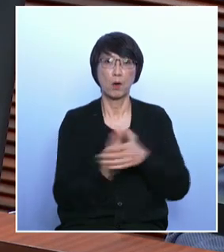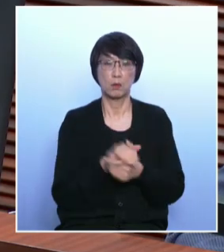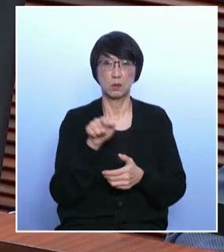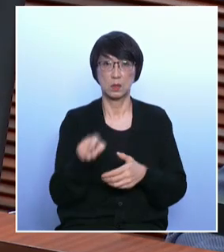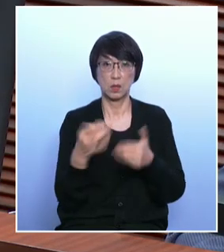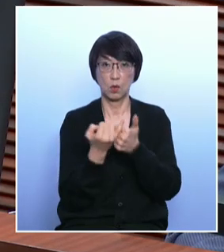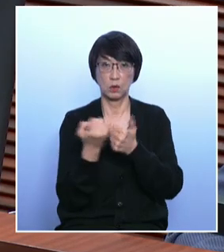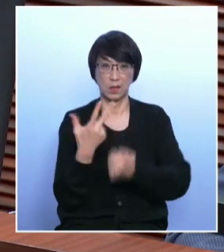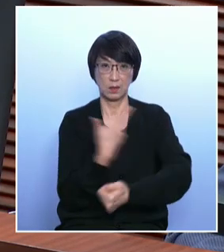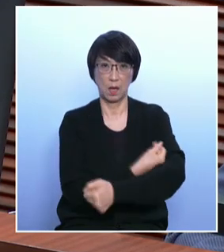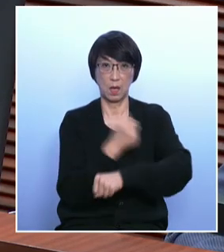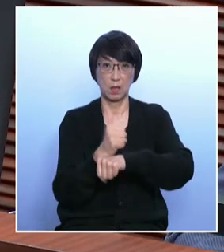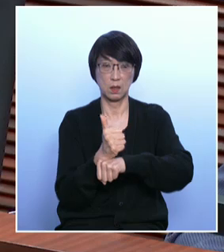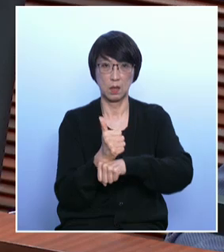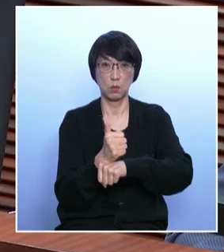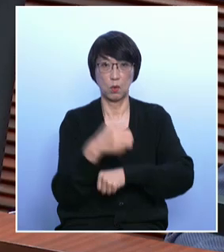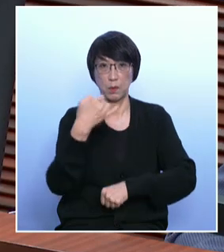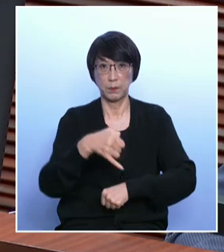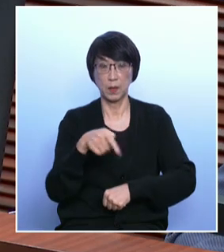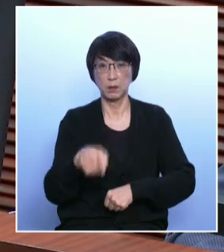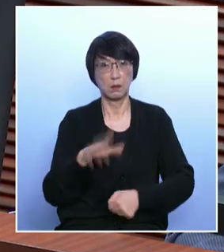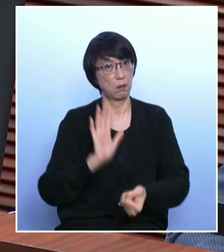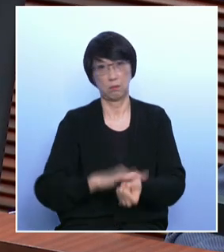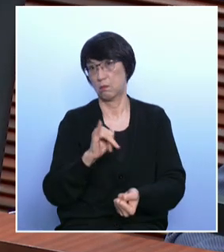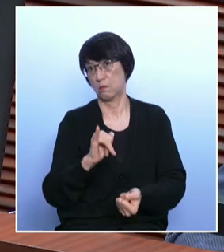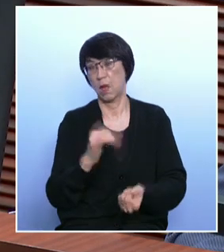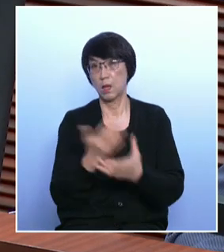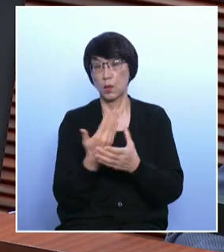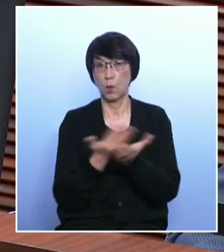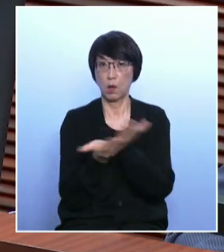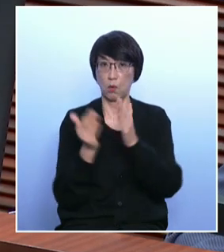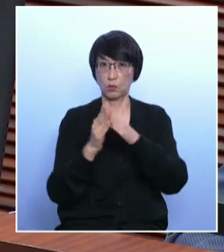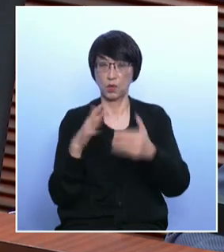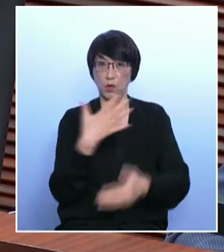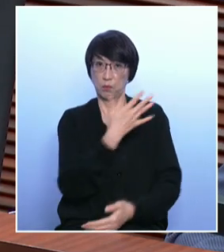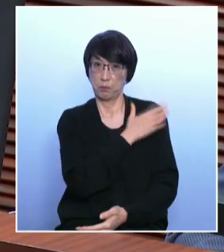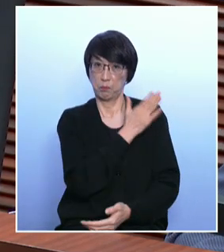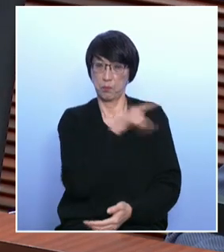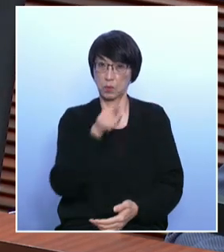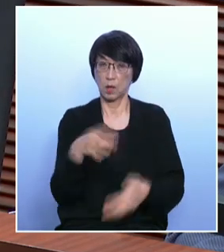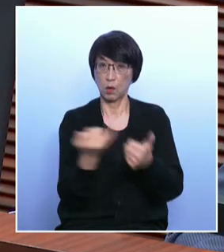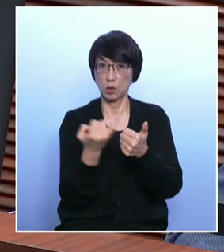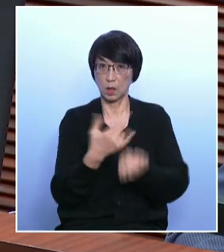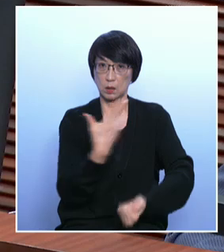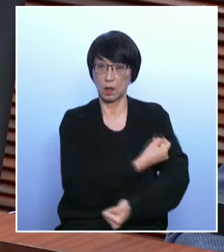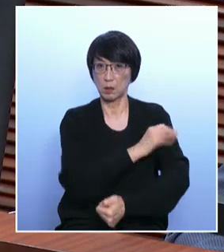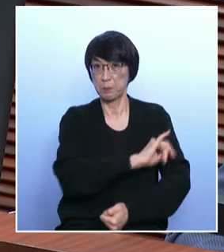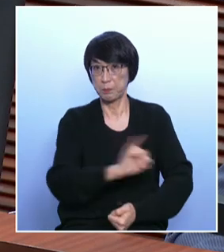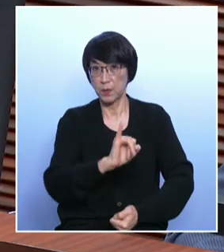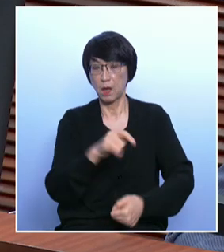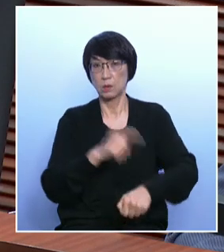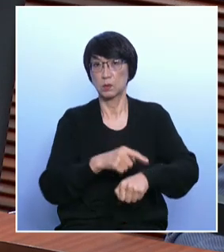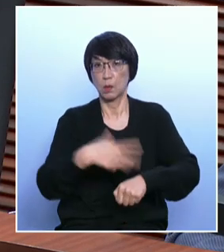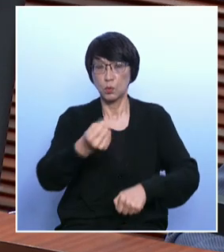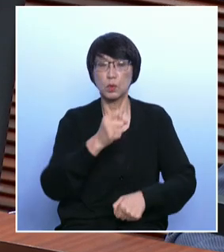the Education Bureau if they have a very packed curriculum, so much so that they do not